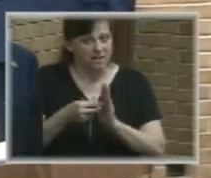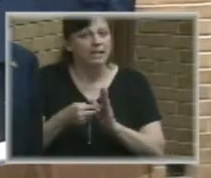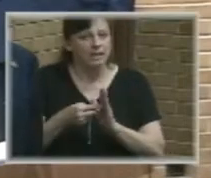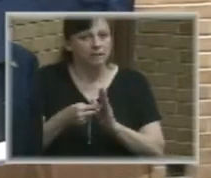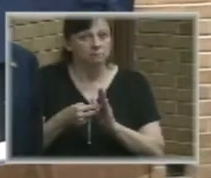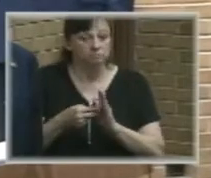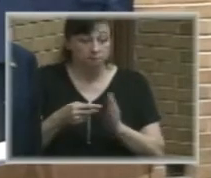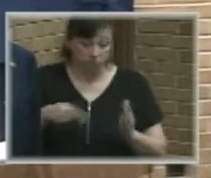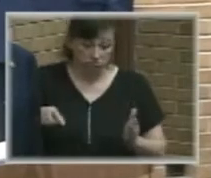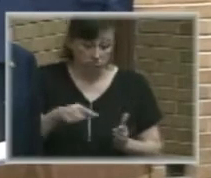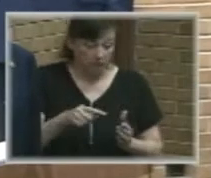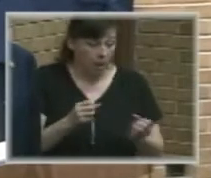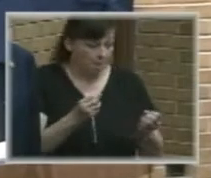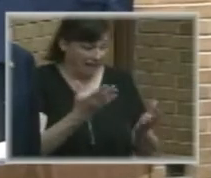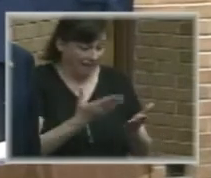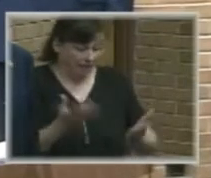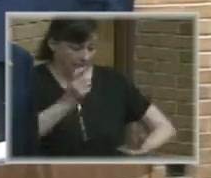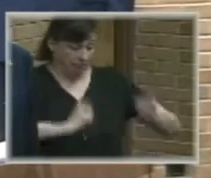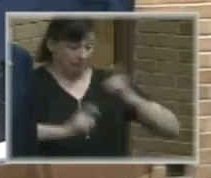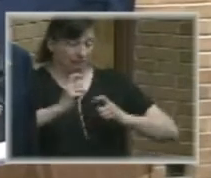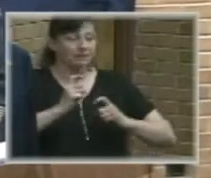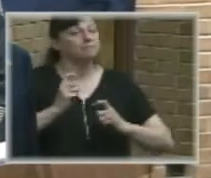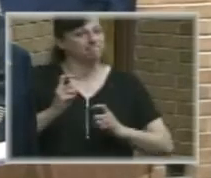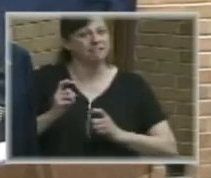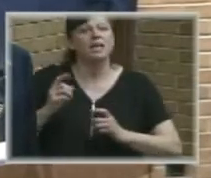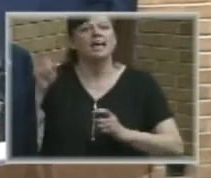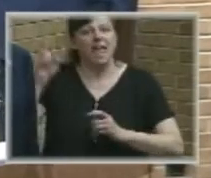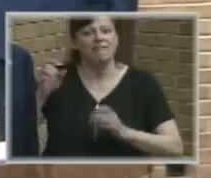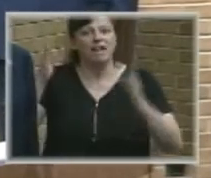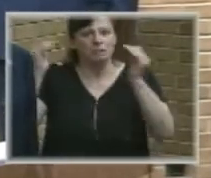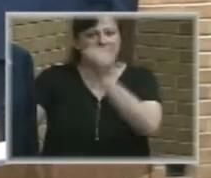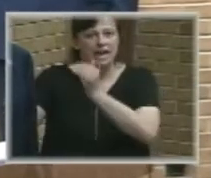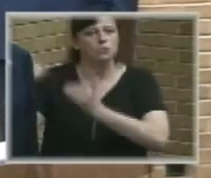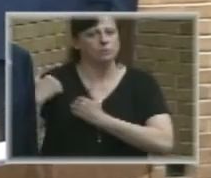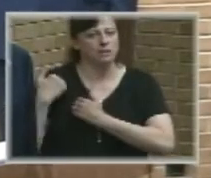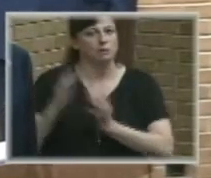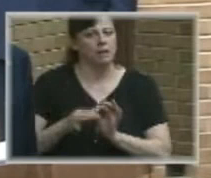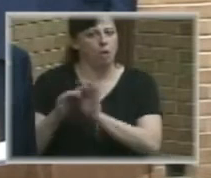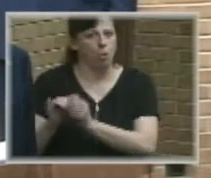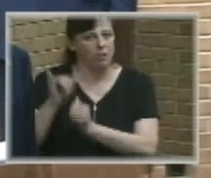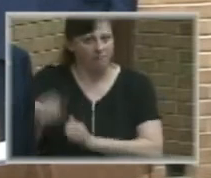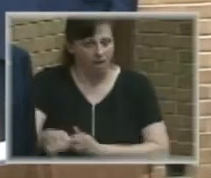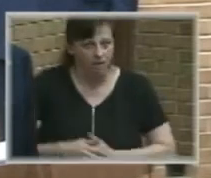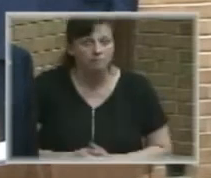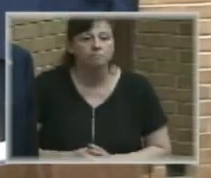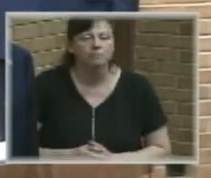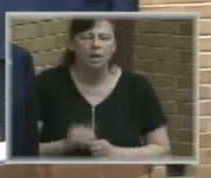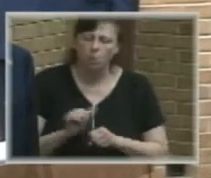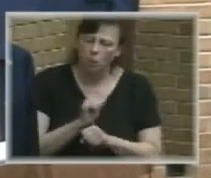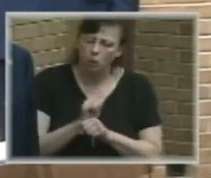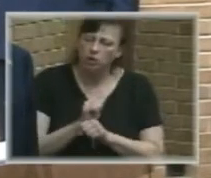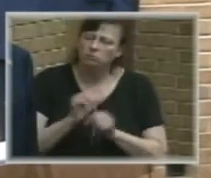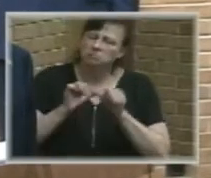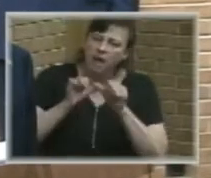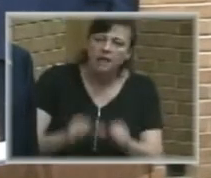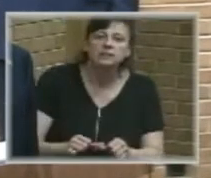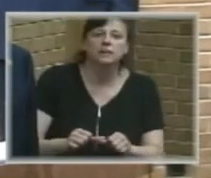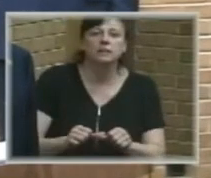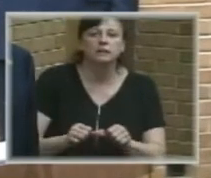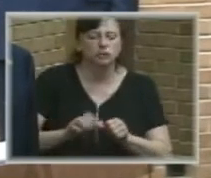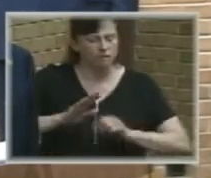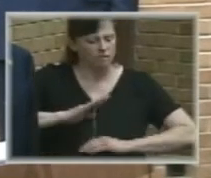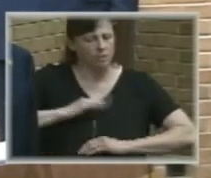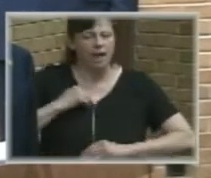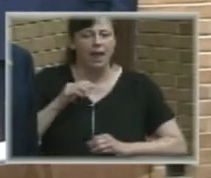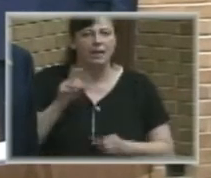is given, much is expected. I promise to work tirelessly to fulfill my obligations to provide a safe